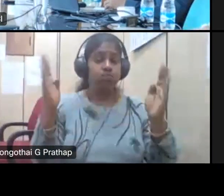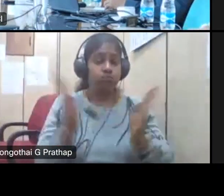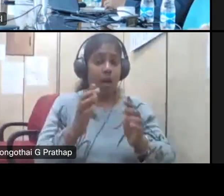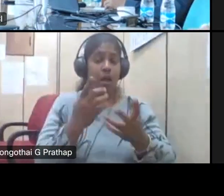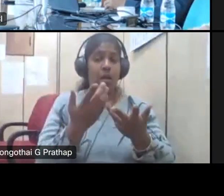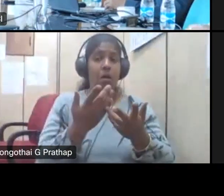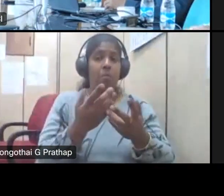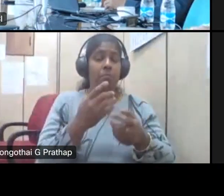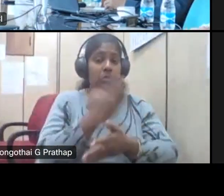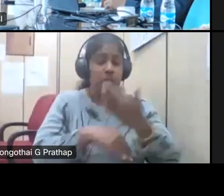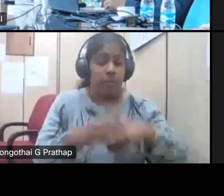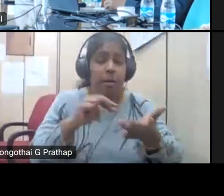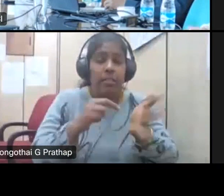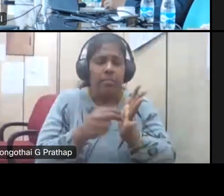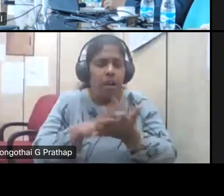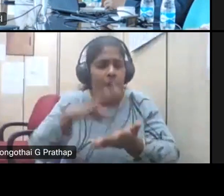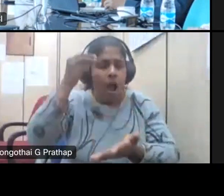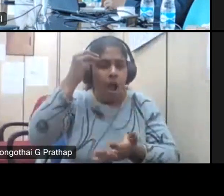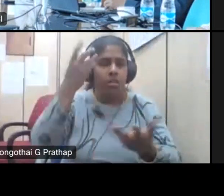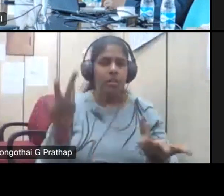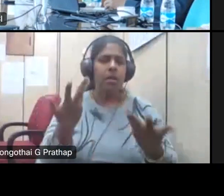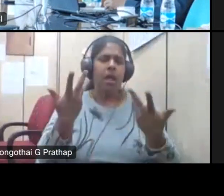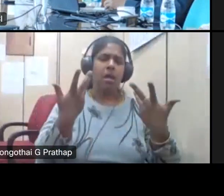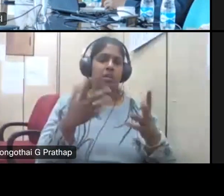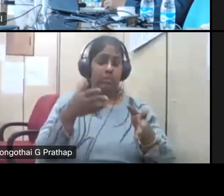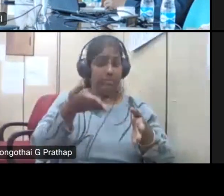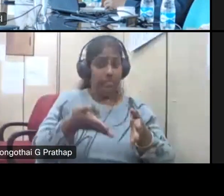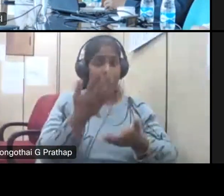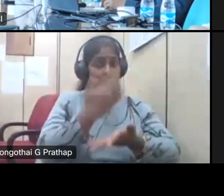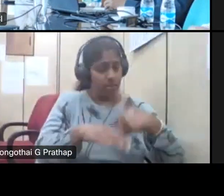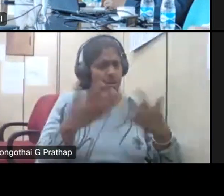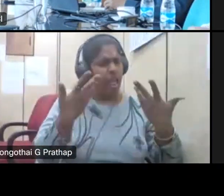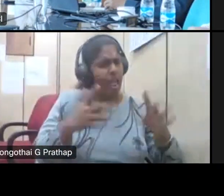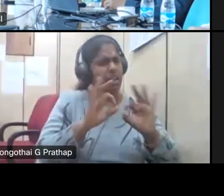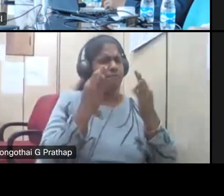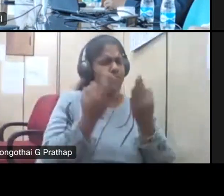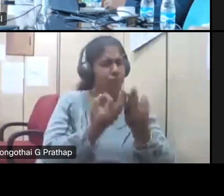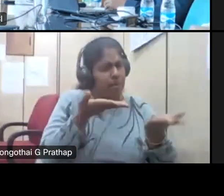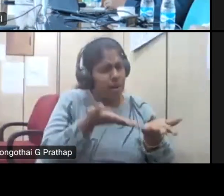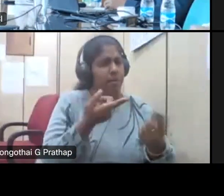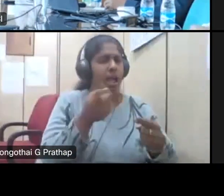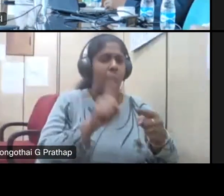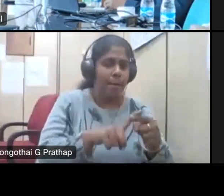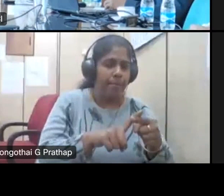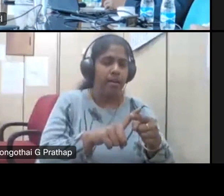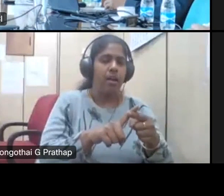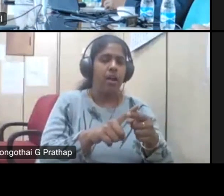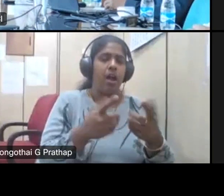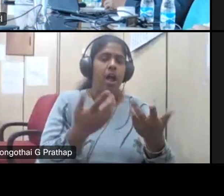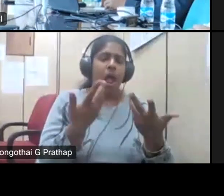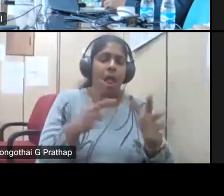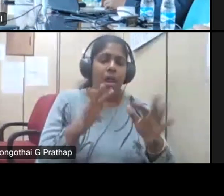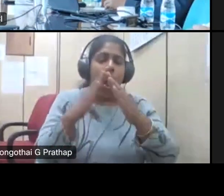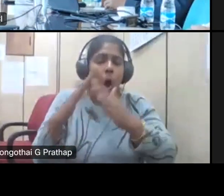Down syndrome can go to any family, go to any house, and it can happen to across the entire